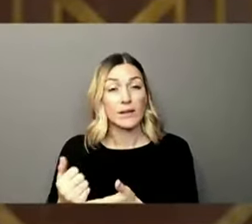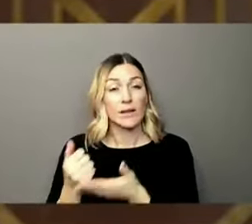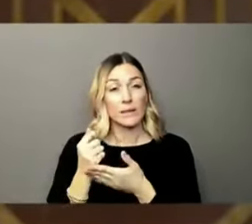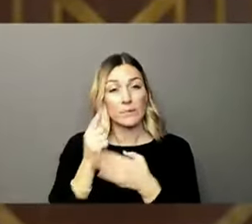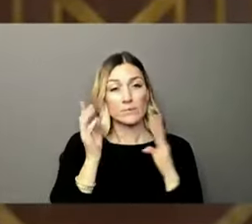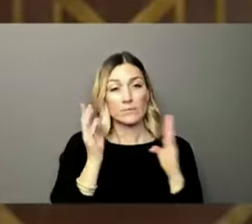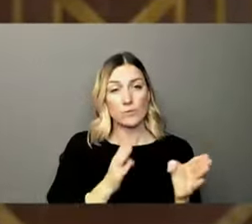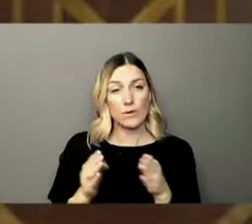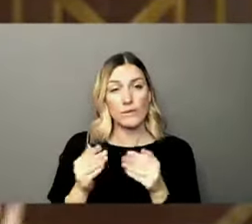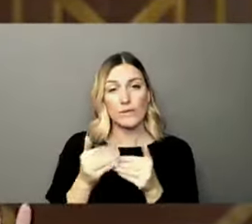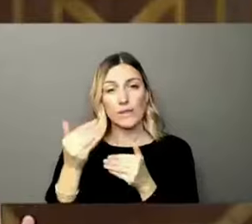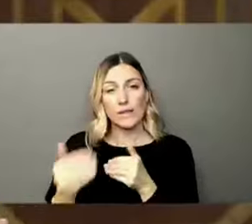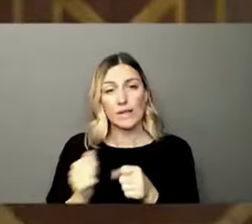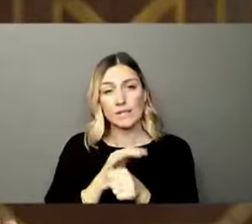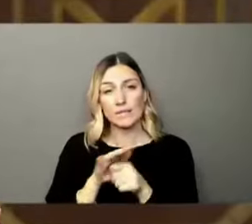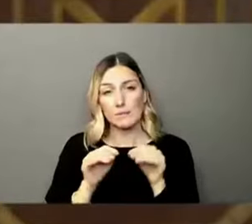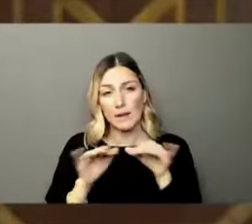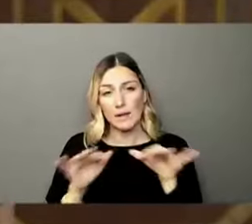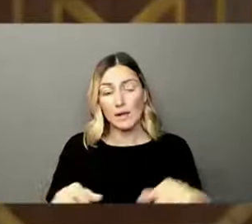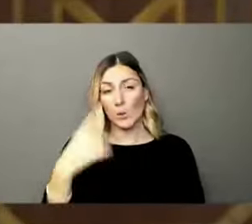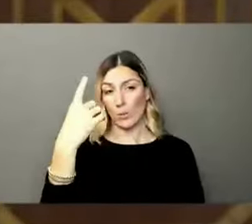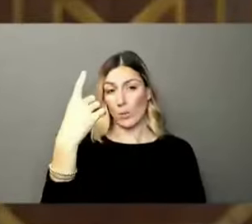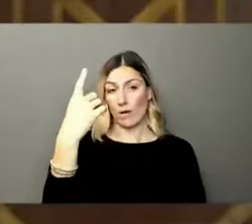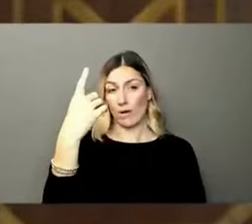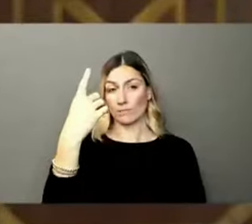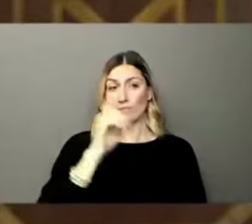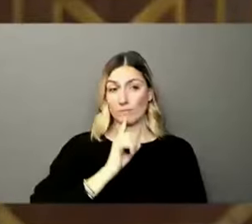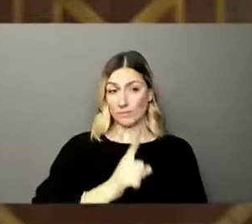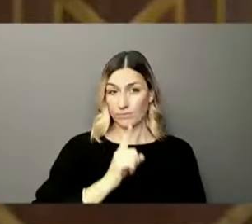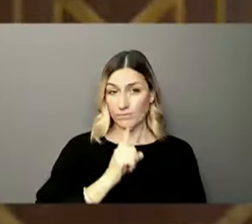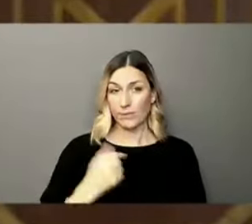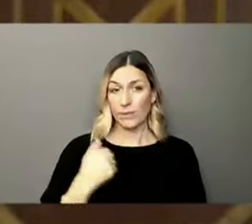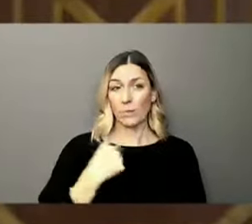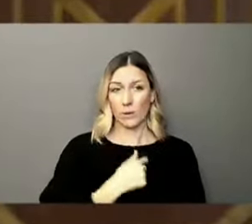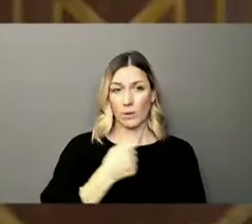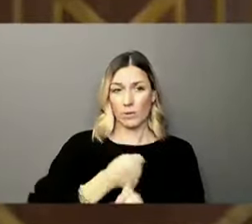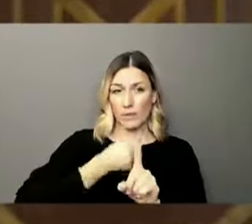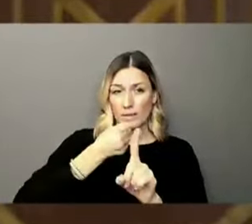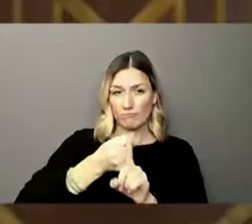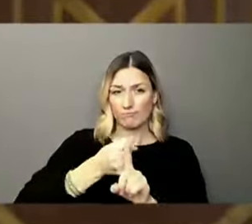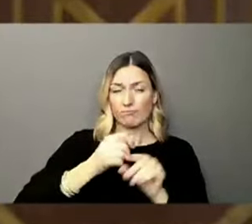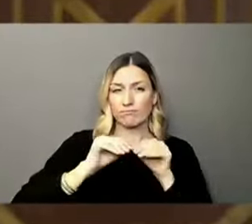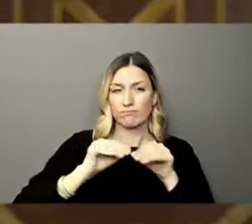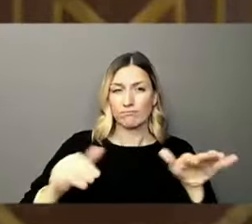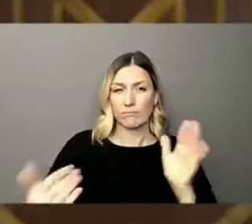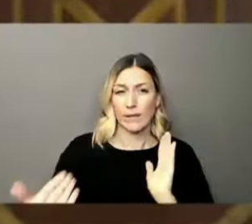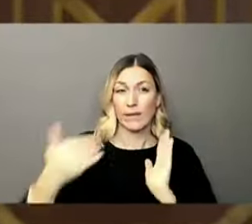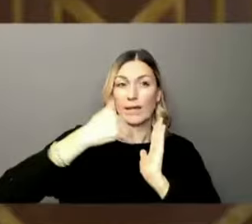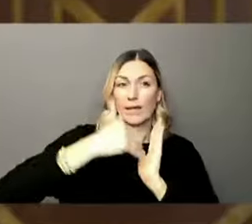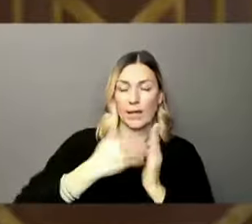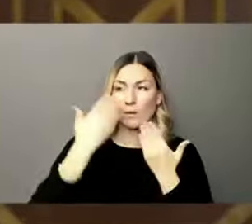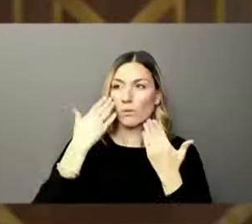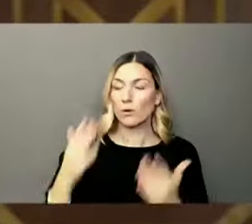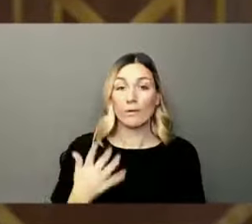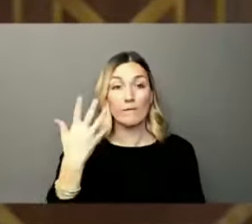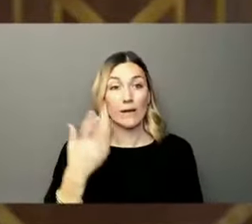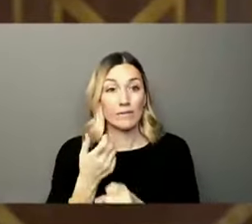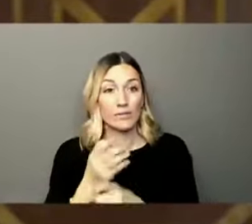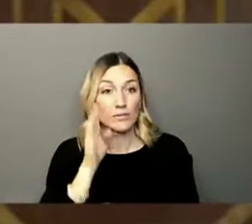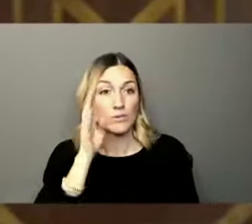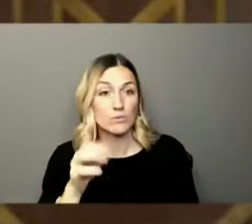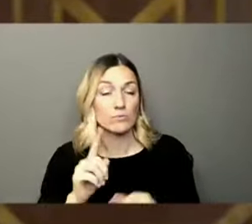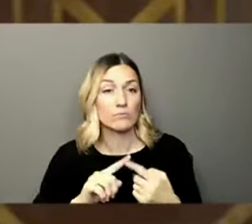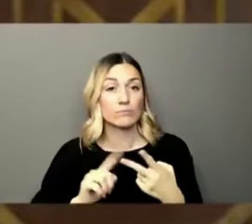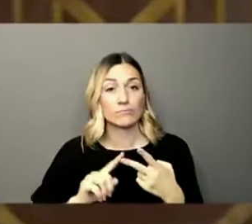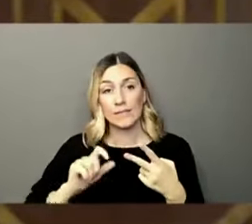next pandemic. So one thing, one certainty in life is that we're going to be hit with another pandemic. We just don't know if this is going to be 5 years from now, 10 years from